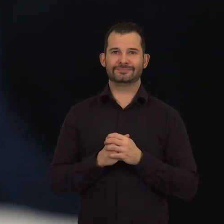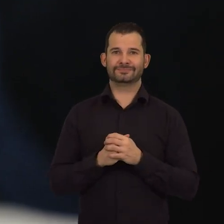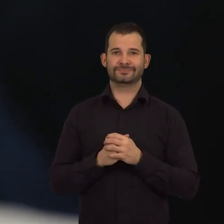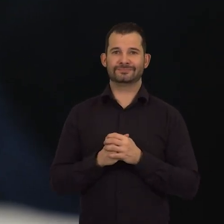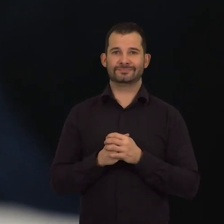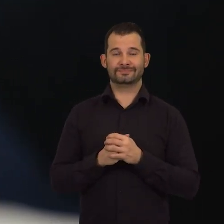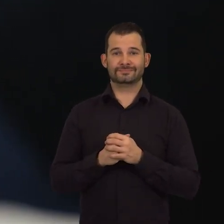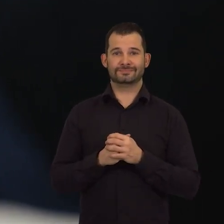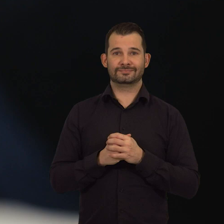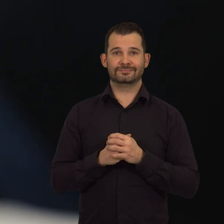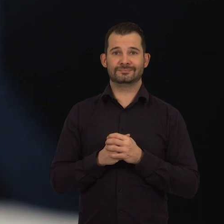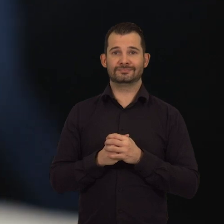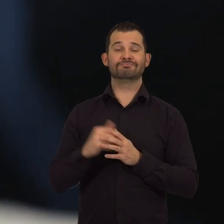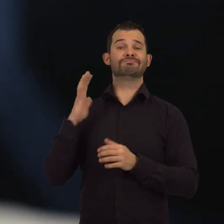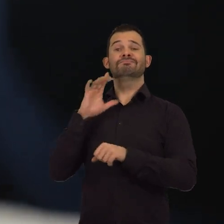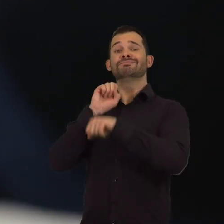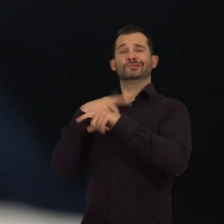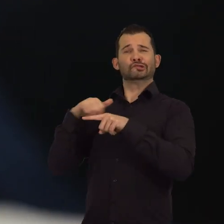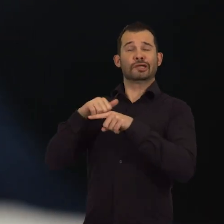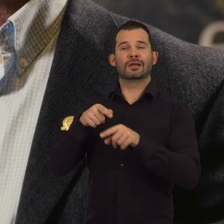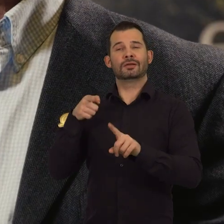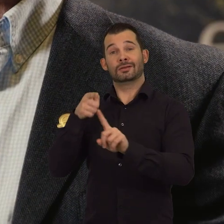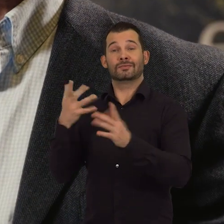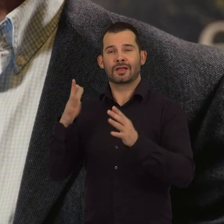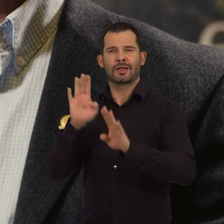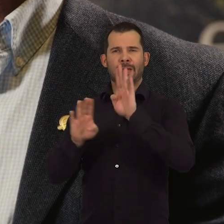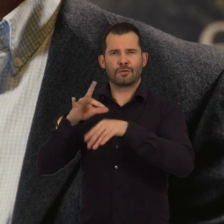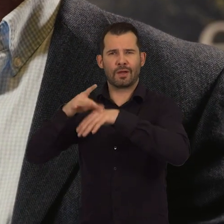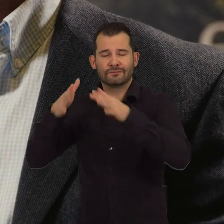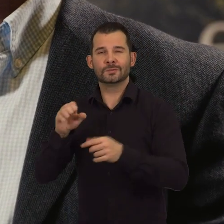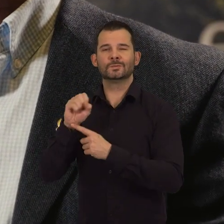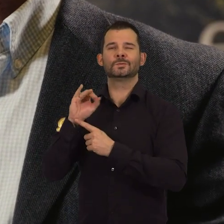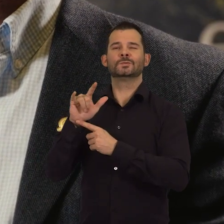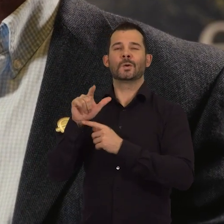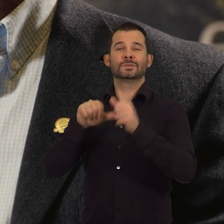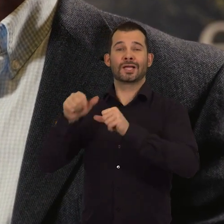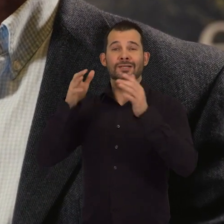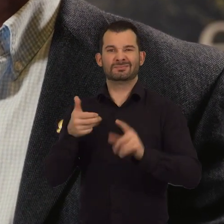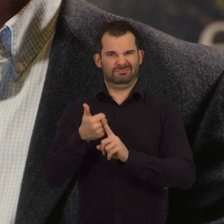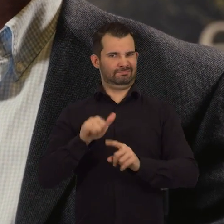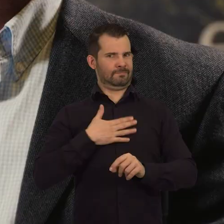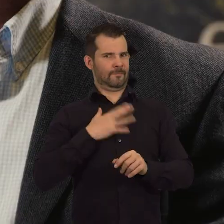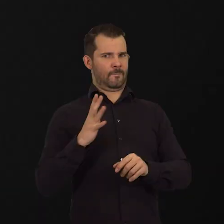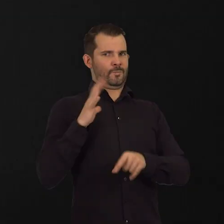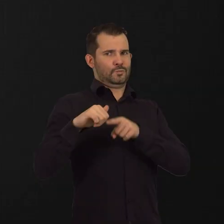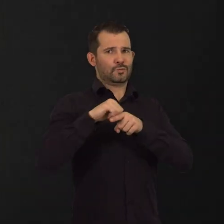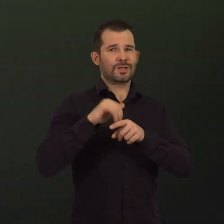I got trained actually as a biogeographer and soil scientist, so that's my formal training, which kind of took me into